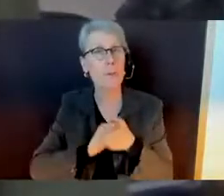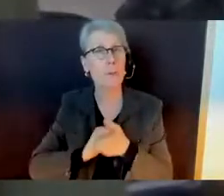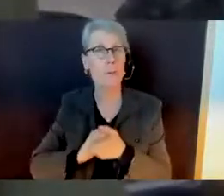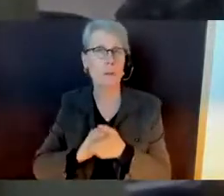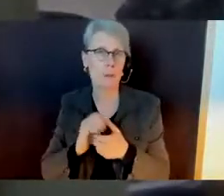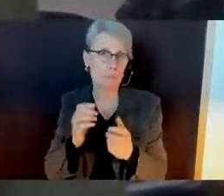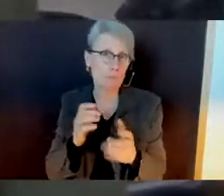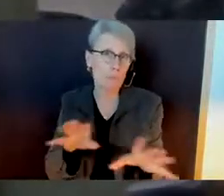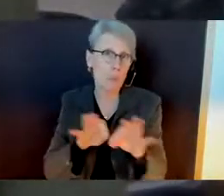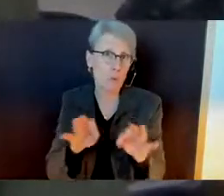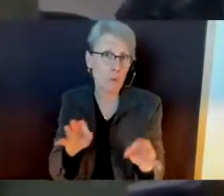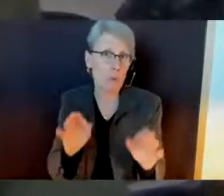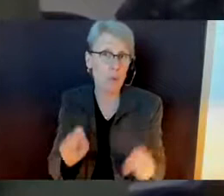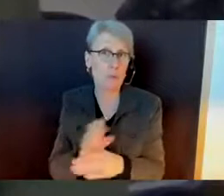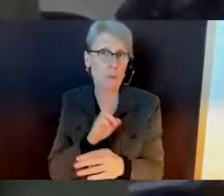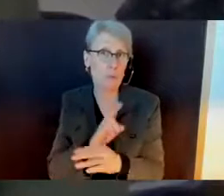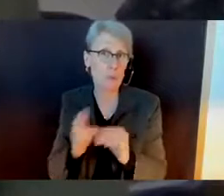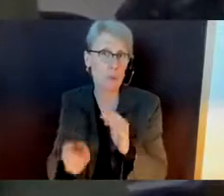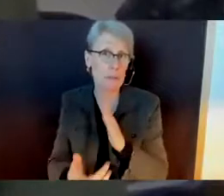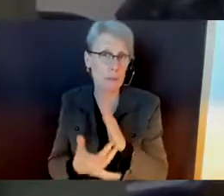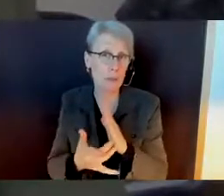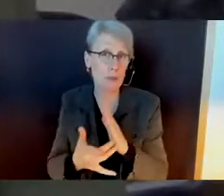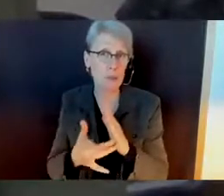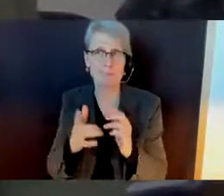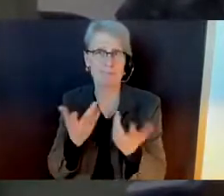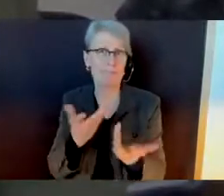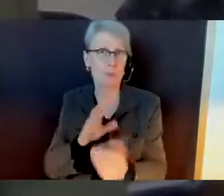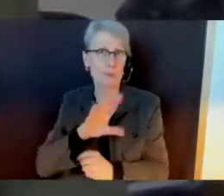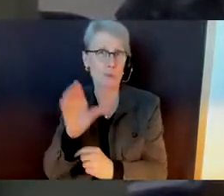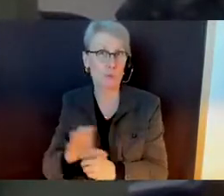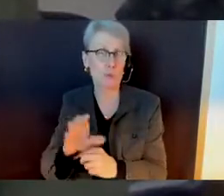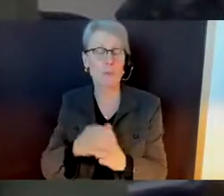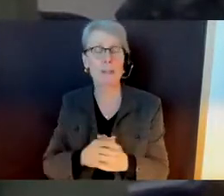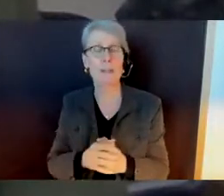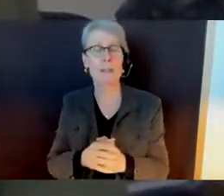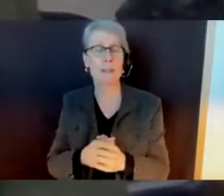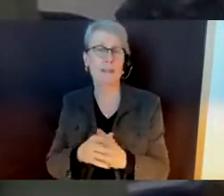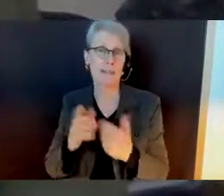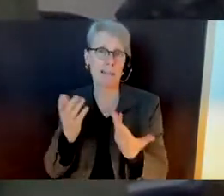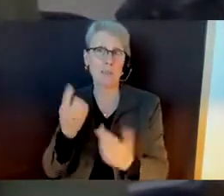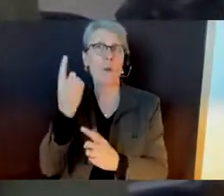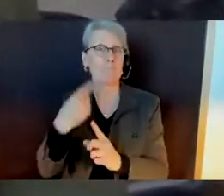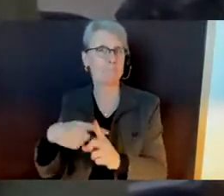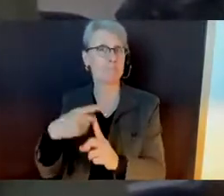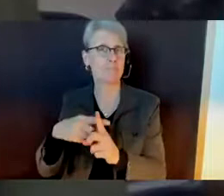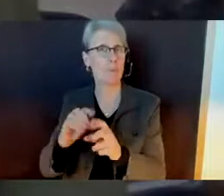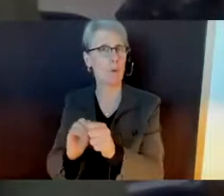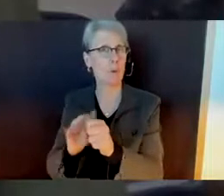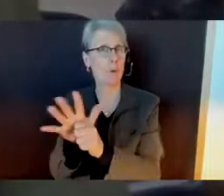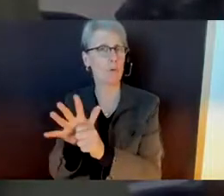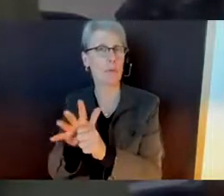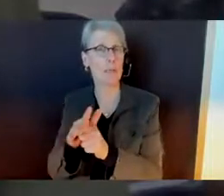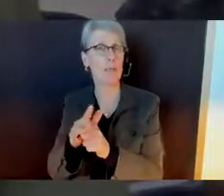access to technology as a result of this pandemic. This is one of the blessings